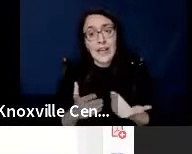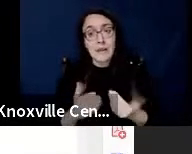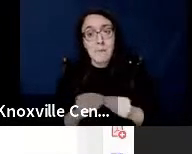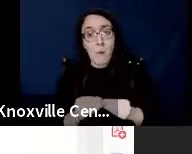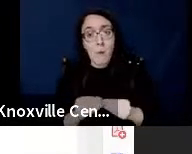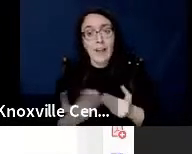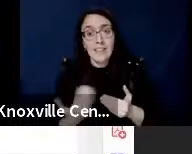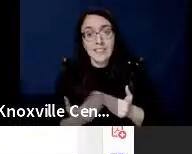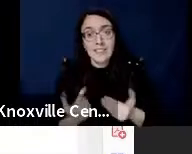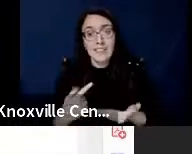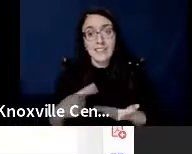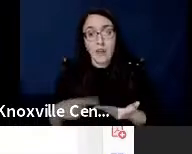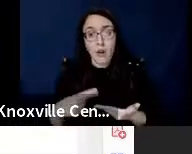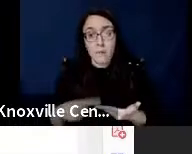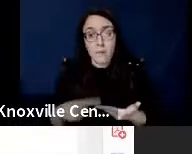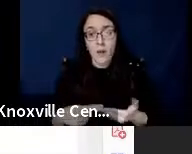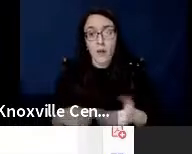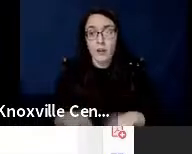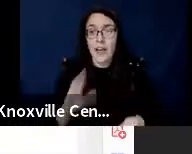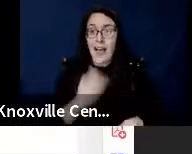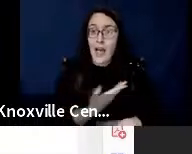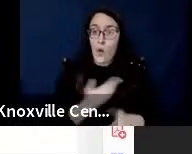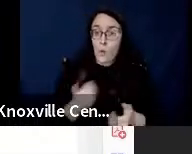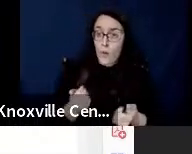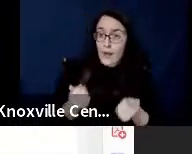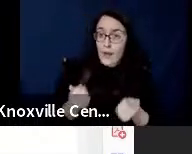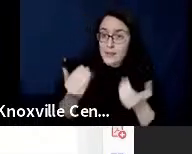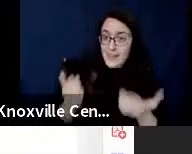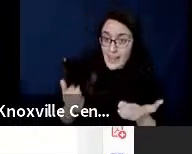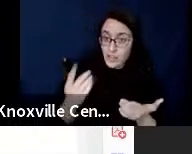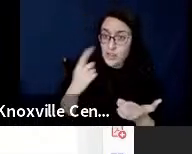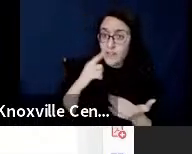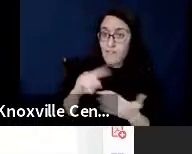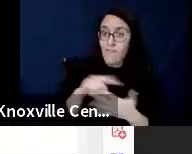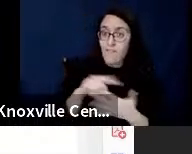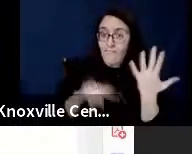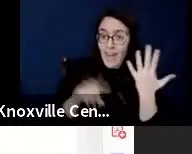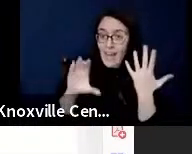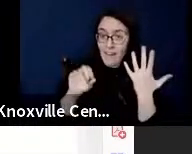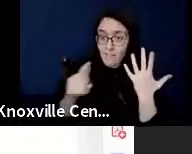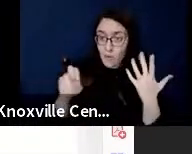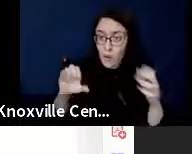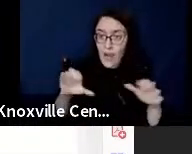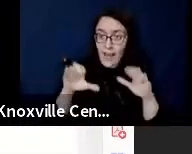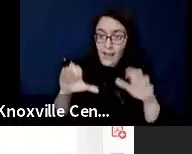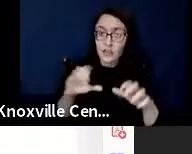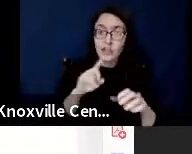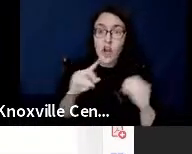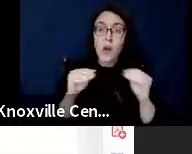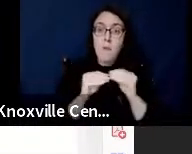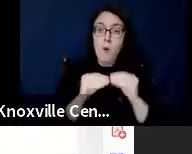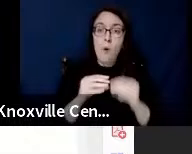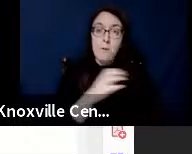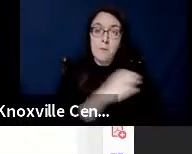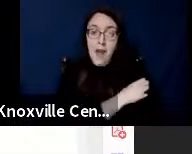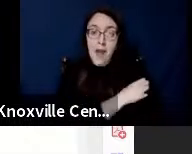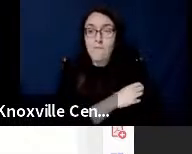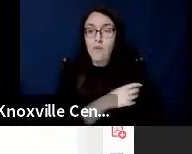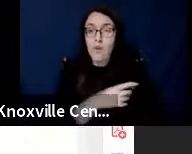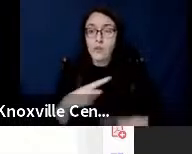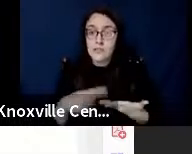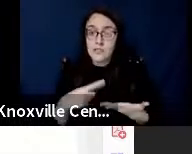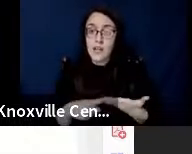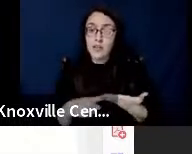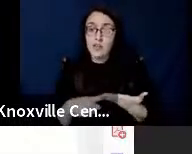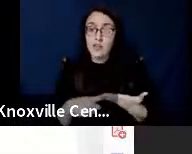about. Our recommendations for the 5 core actions are actually much more powerful points of discussion than this is. This